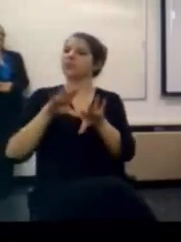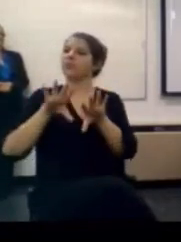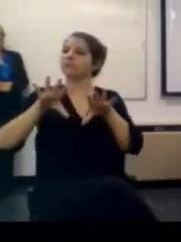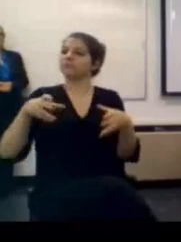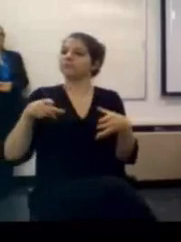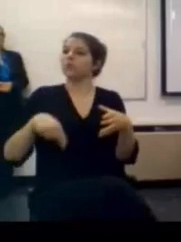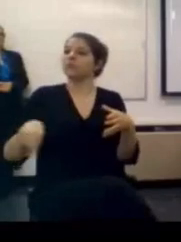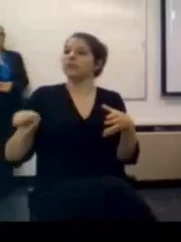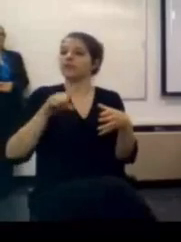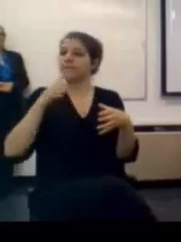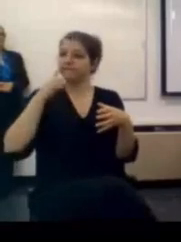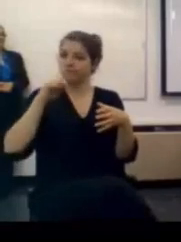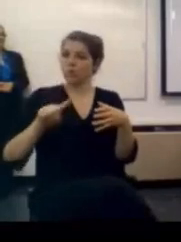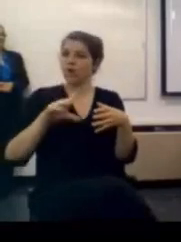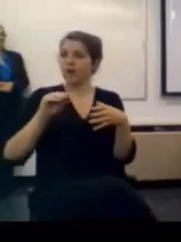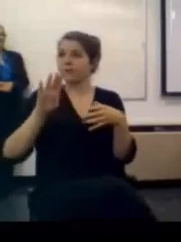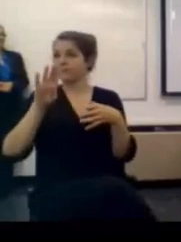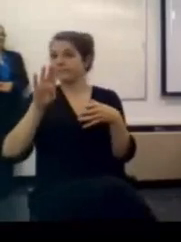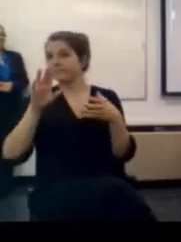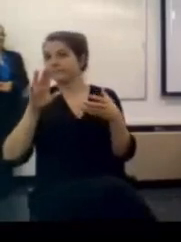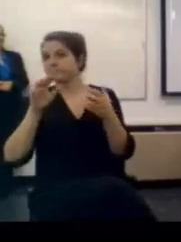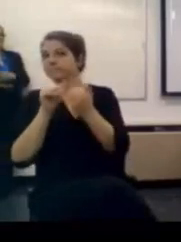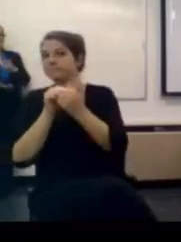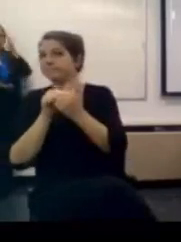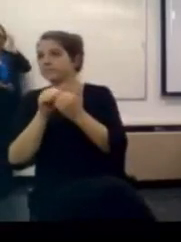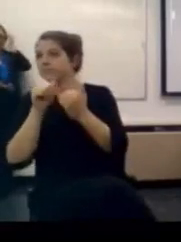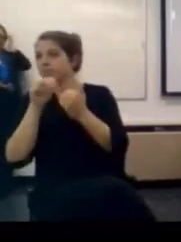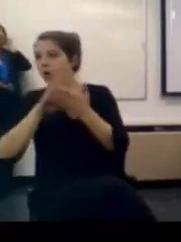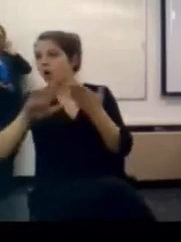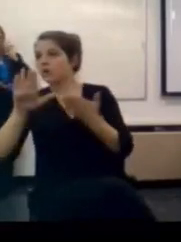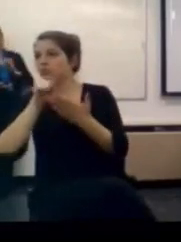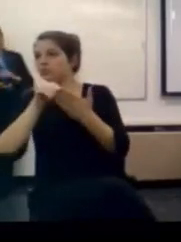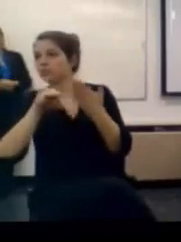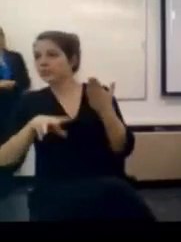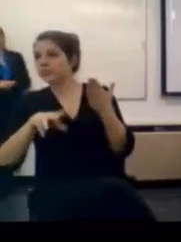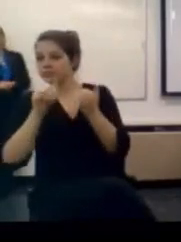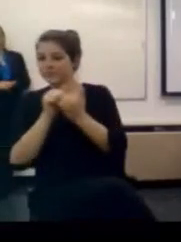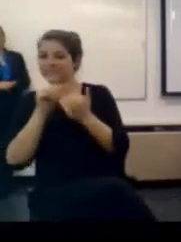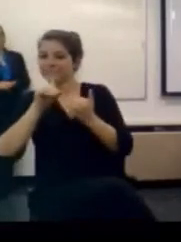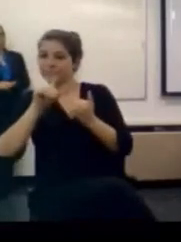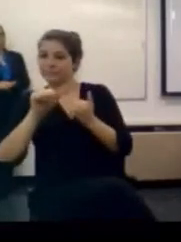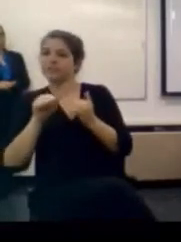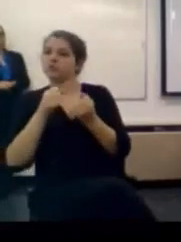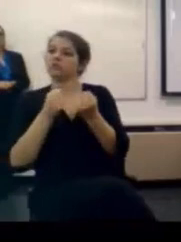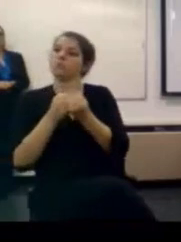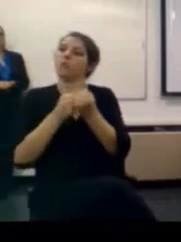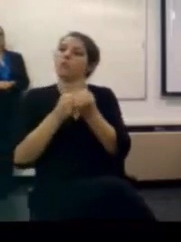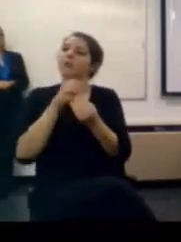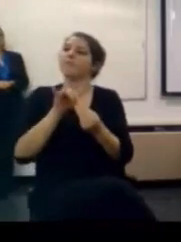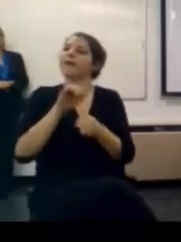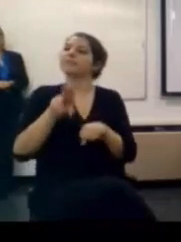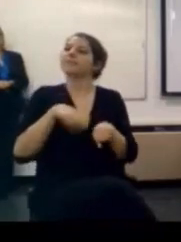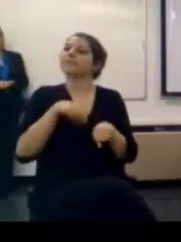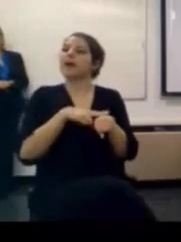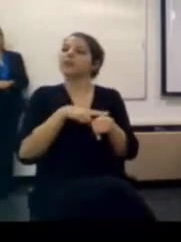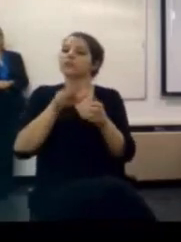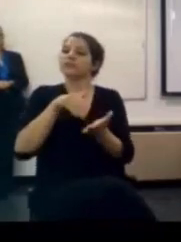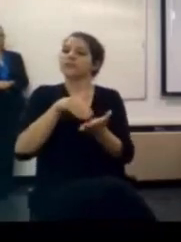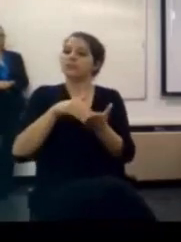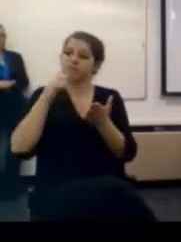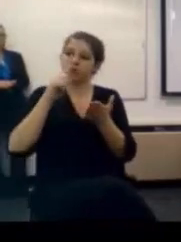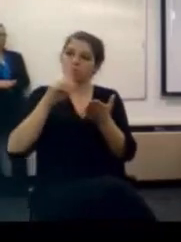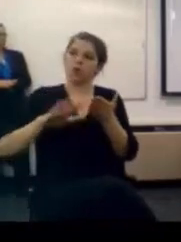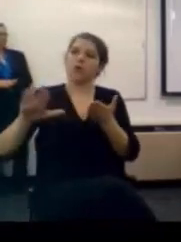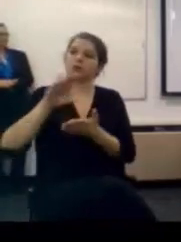DREAM is a national organization for and by college students with disabilities, supported by the